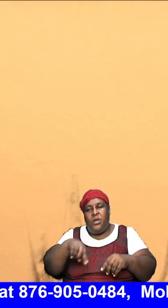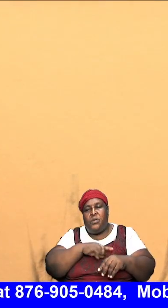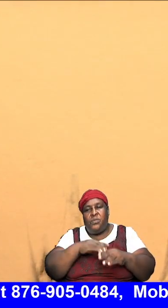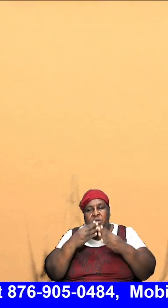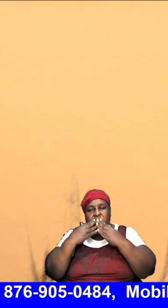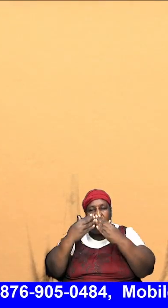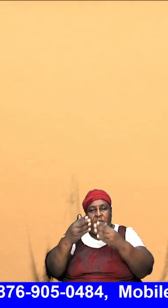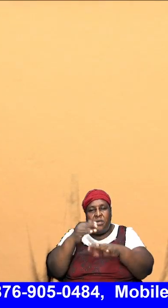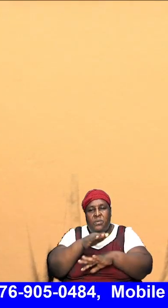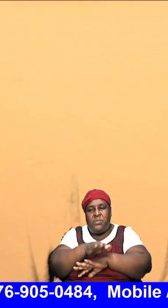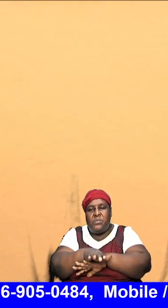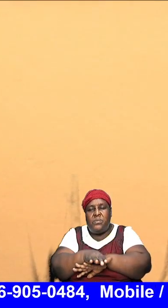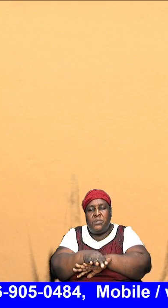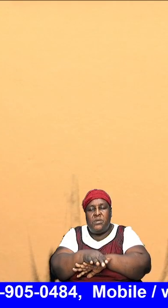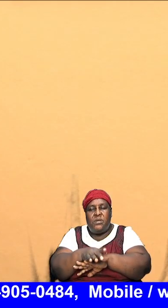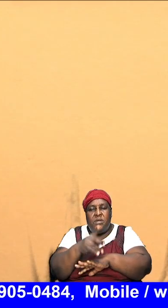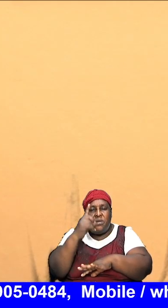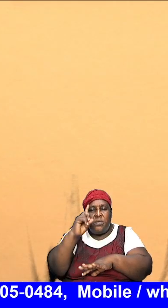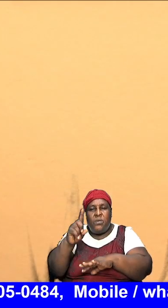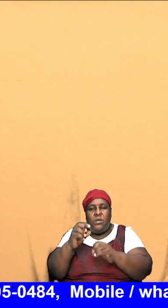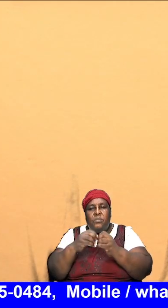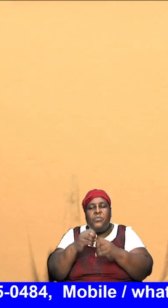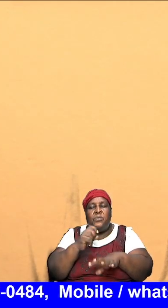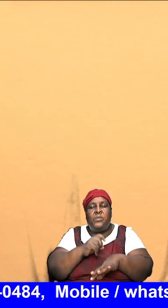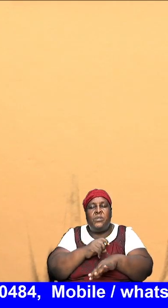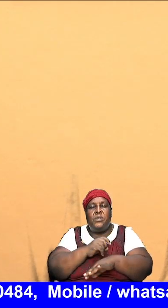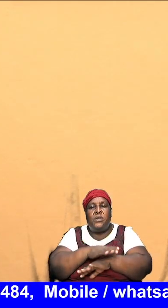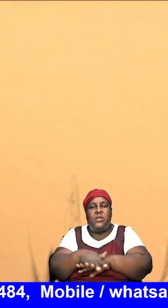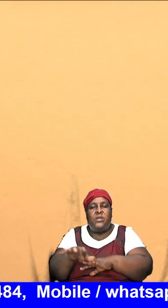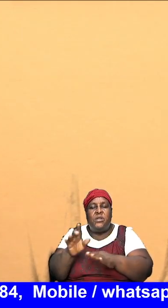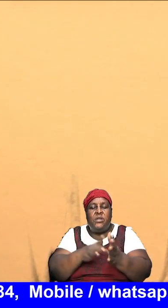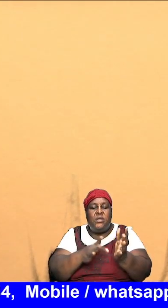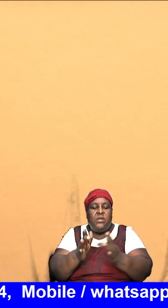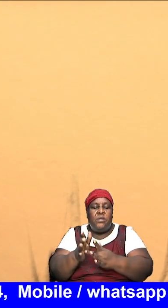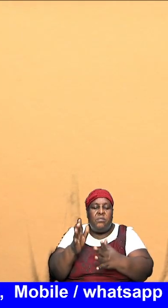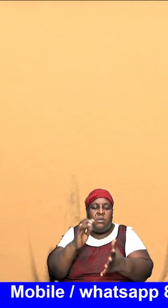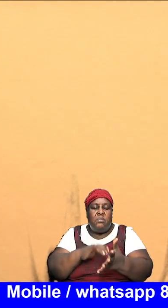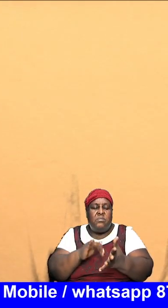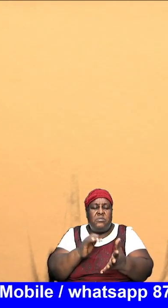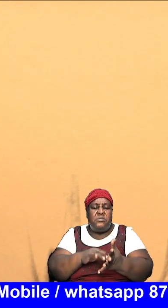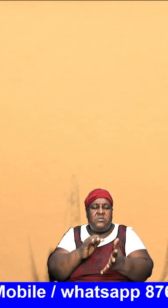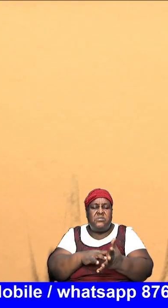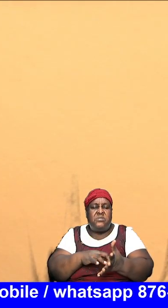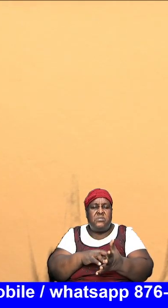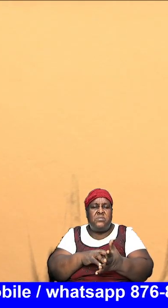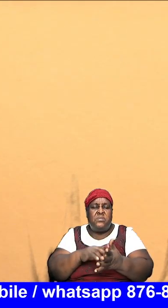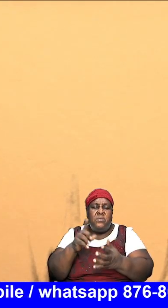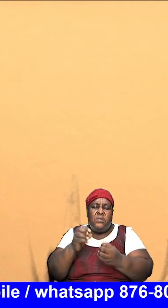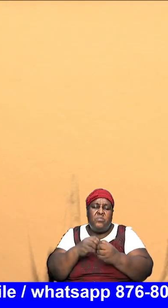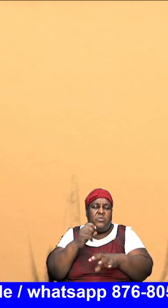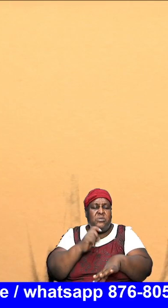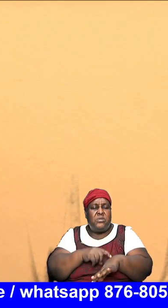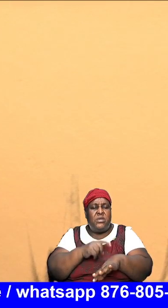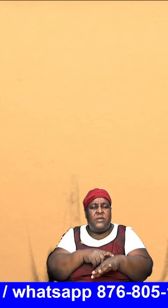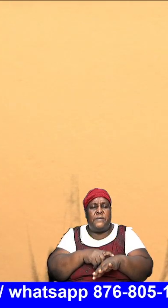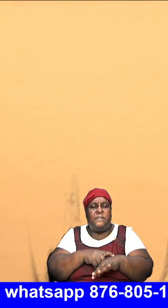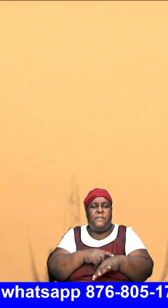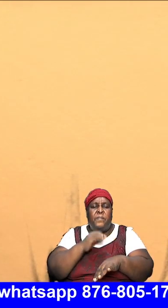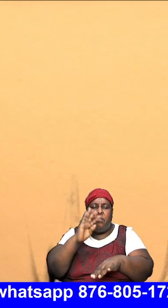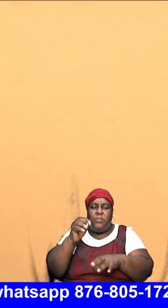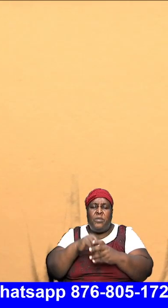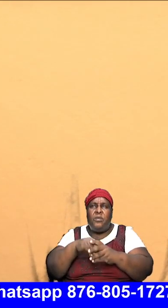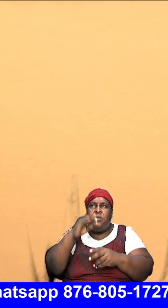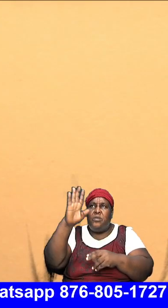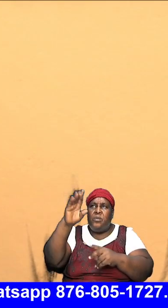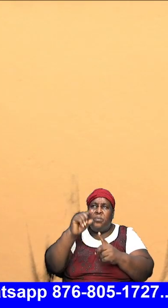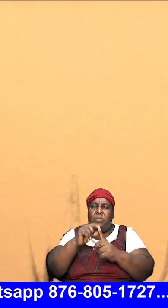you tonight for one more night, one more Bible study session. One more time to be in your